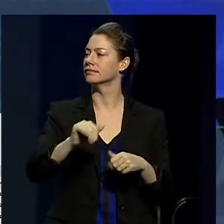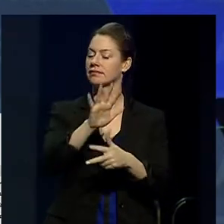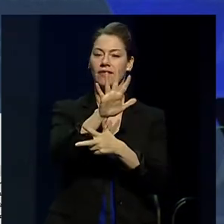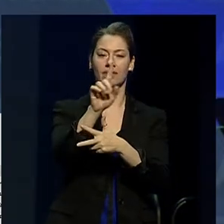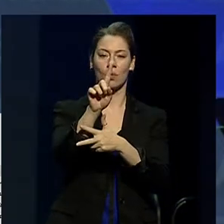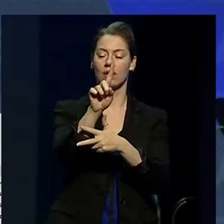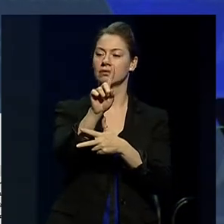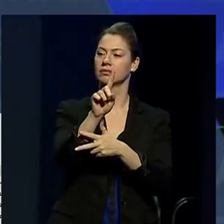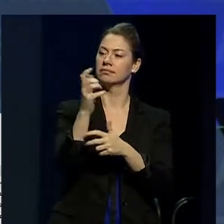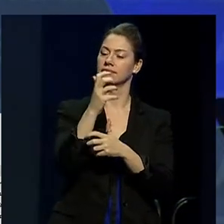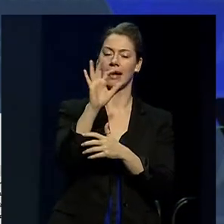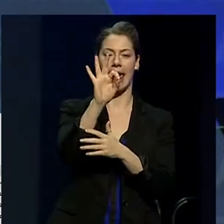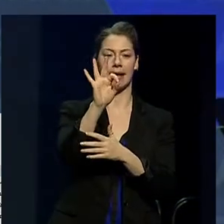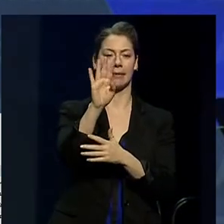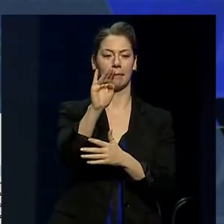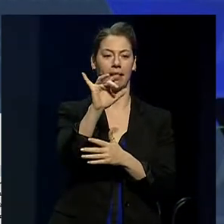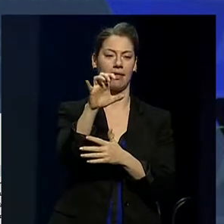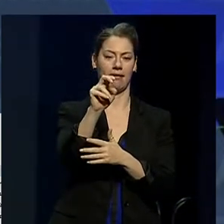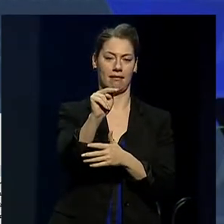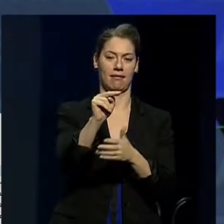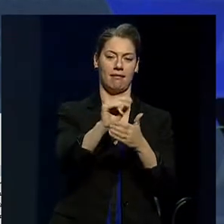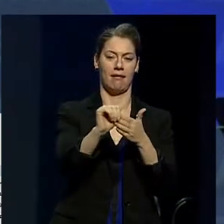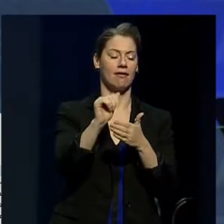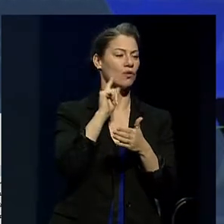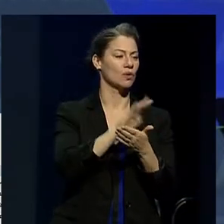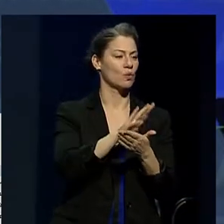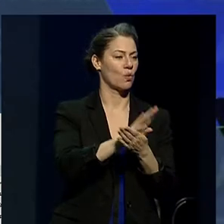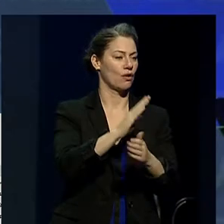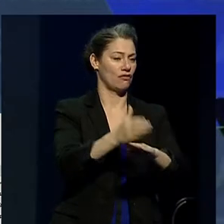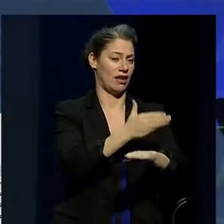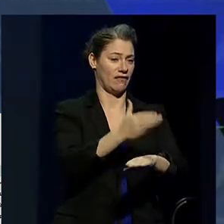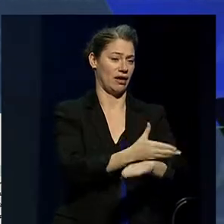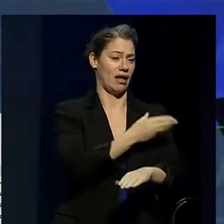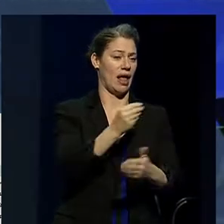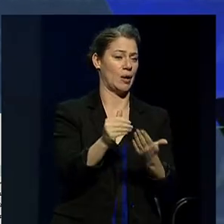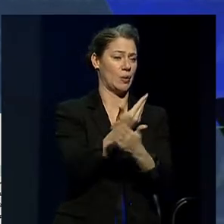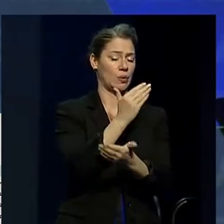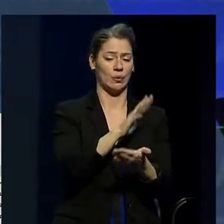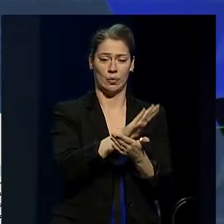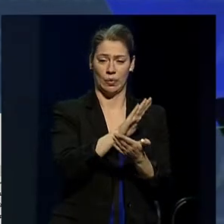us $9 billion for school renovations and new schools. Do we like that?